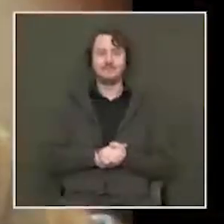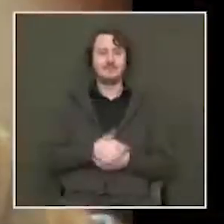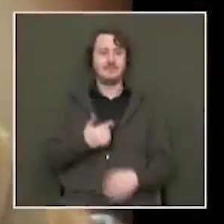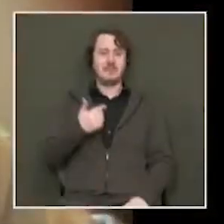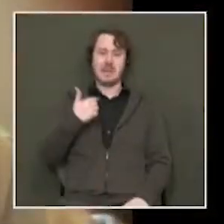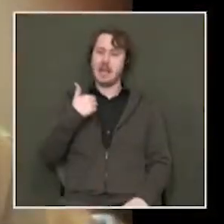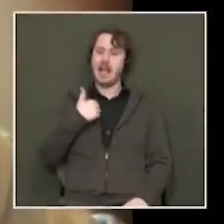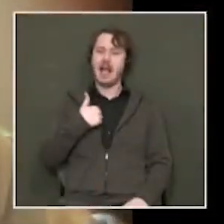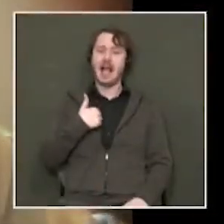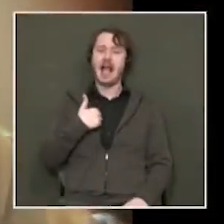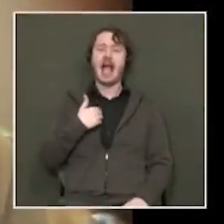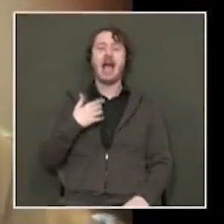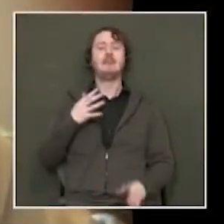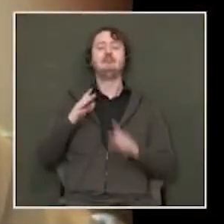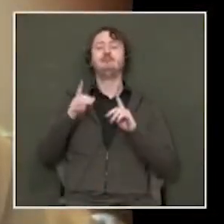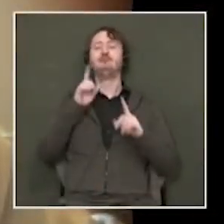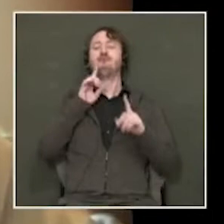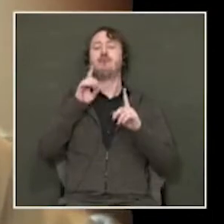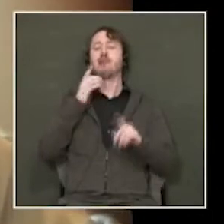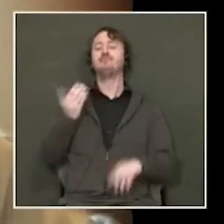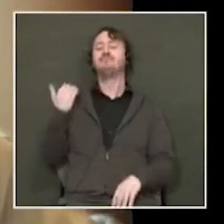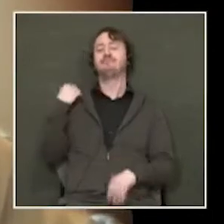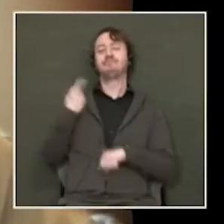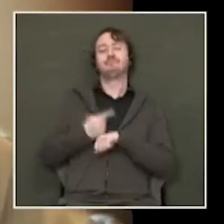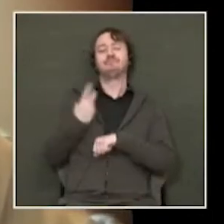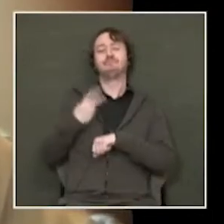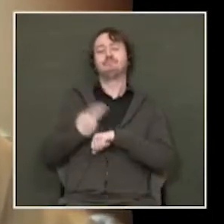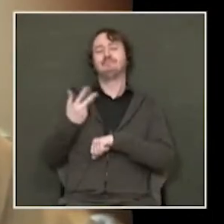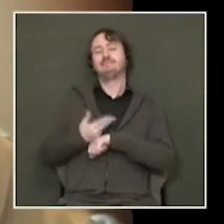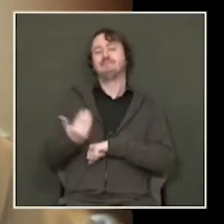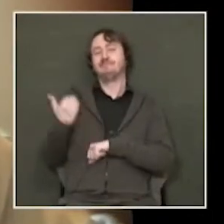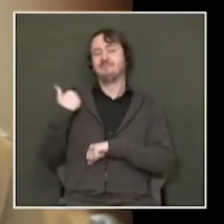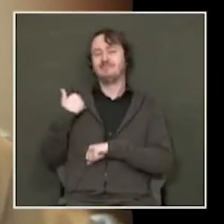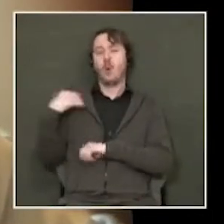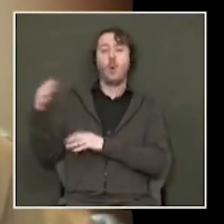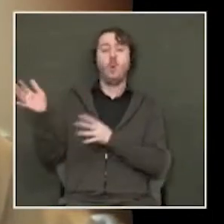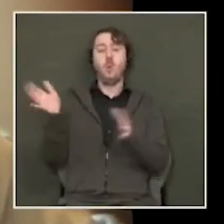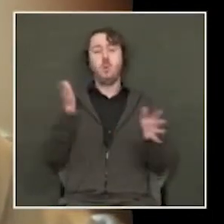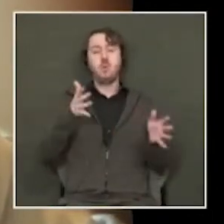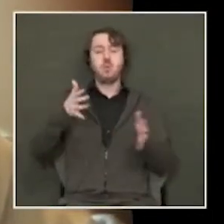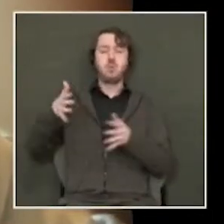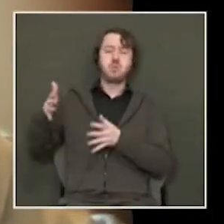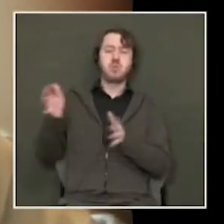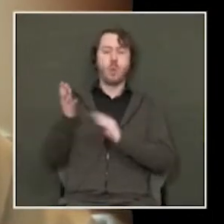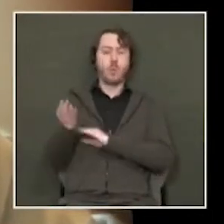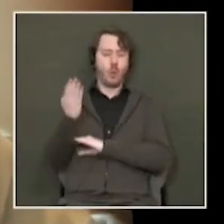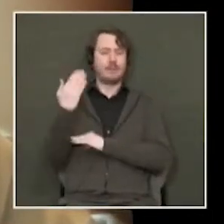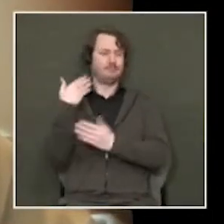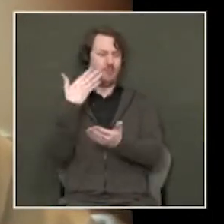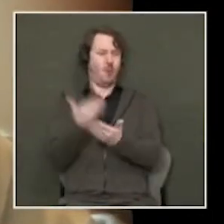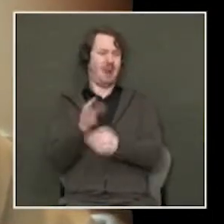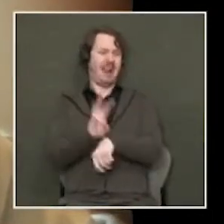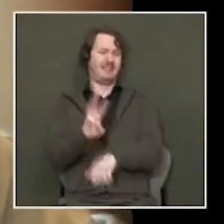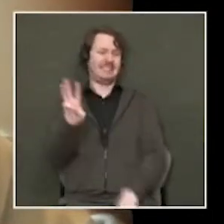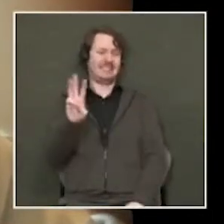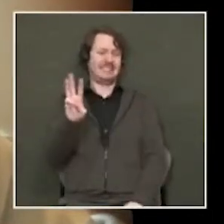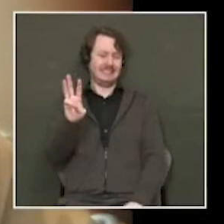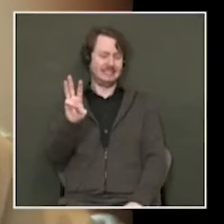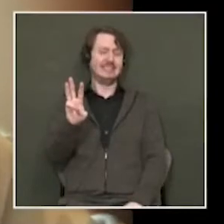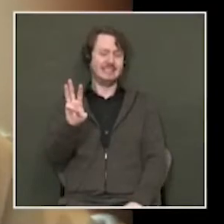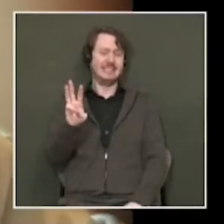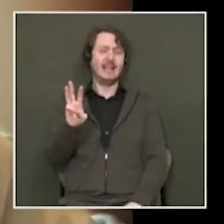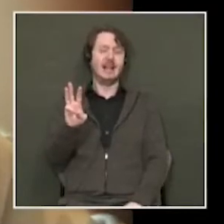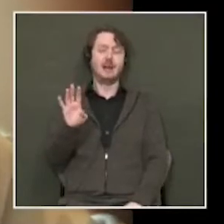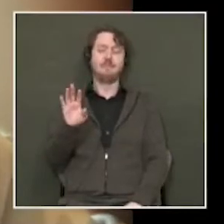been talking about over the last couple of days, the wind this morning came in about 6 o'clock in the morning,